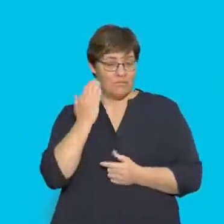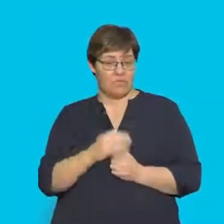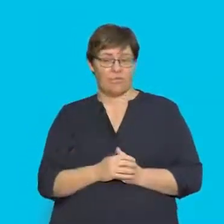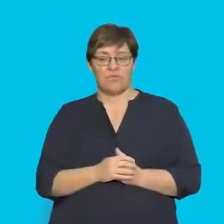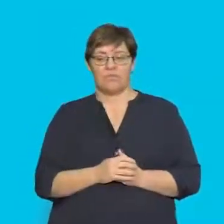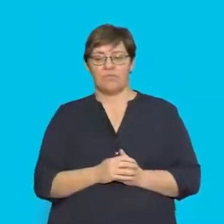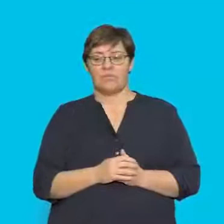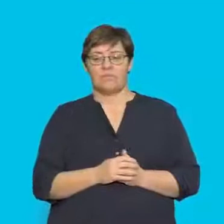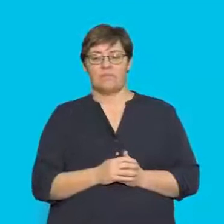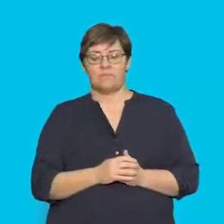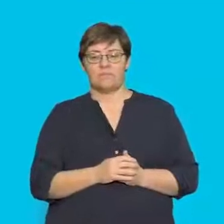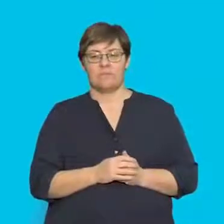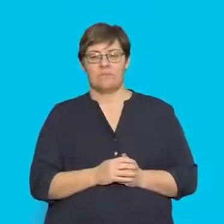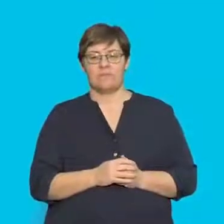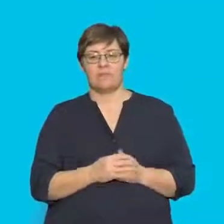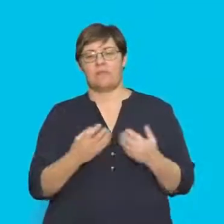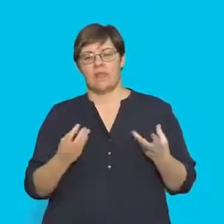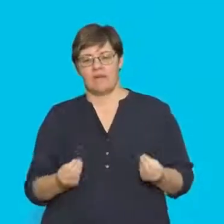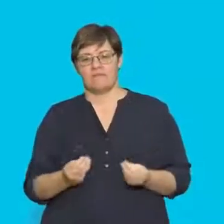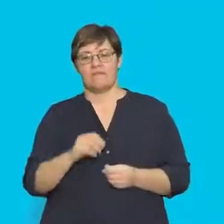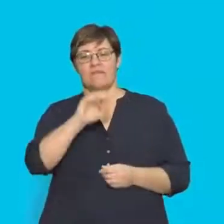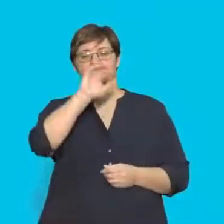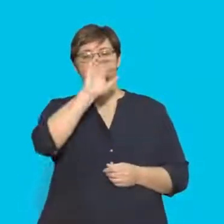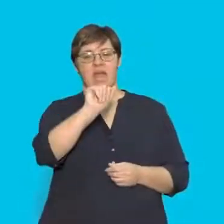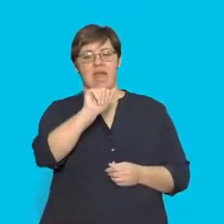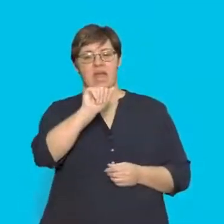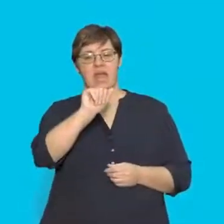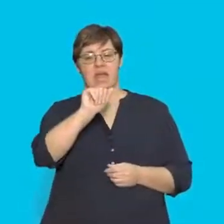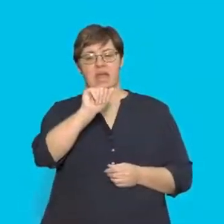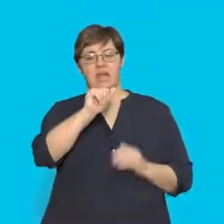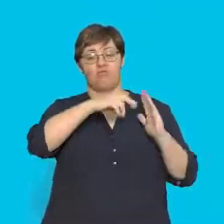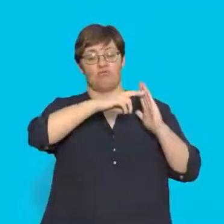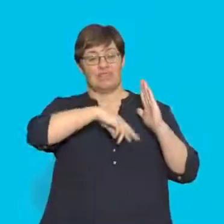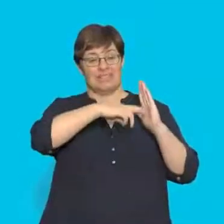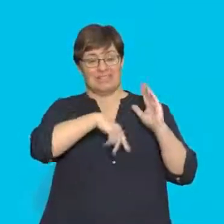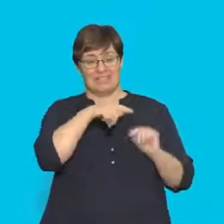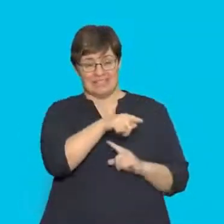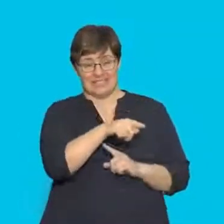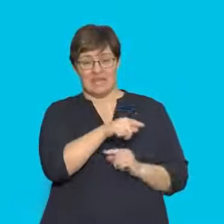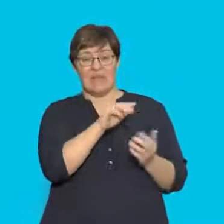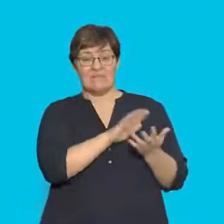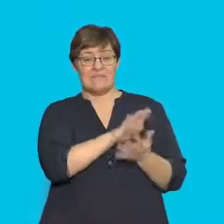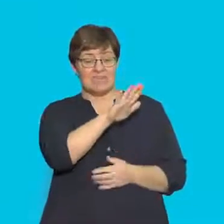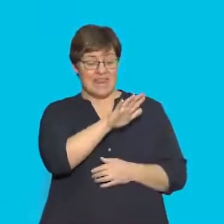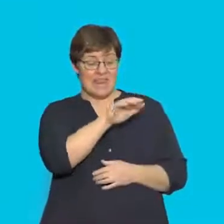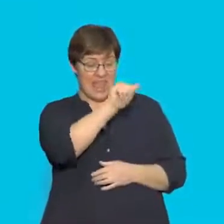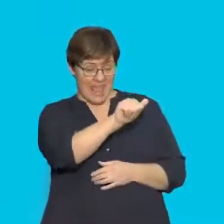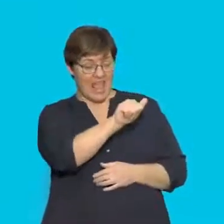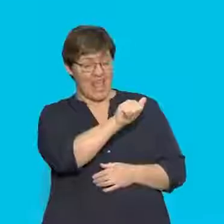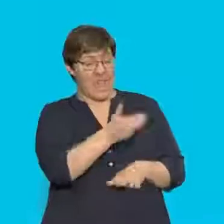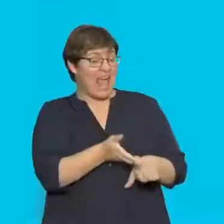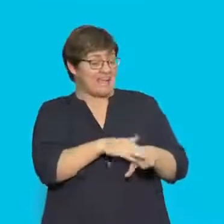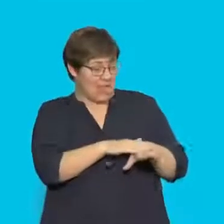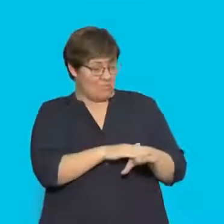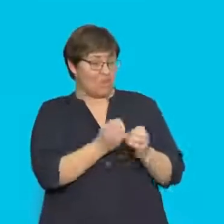got an ampere reading of current. And 15 amps is quite a lot of current that